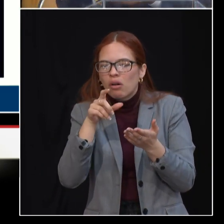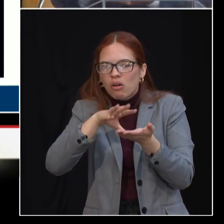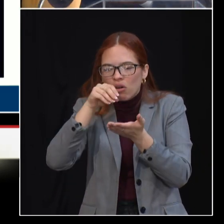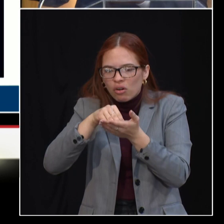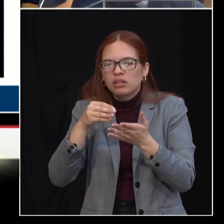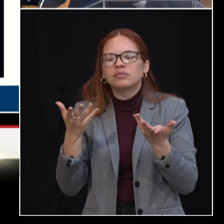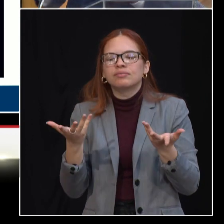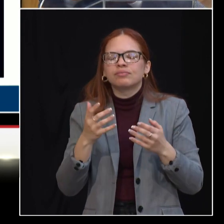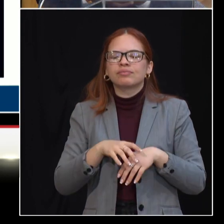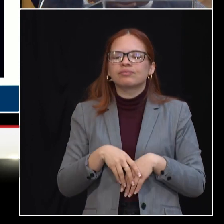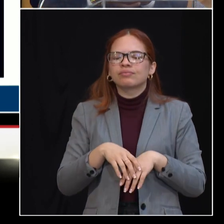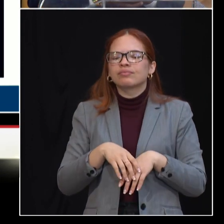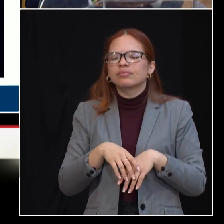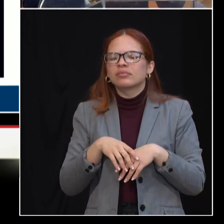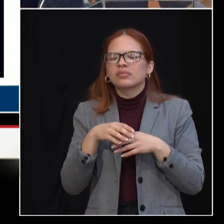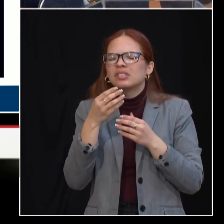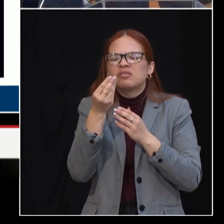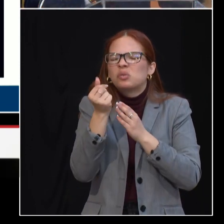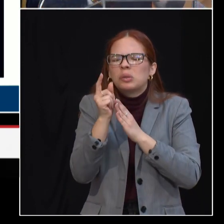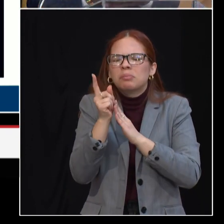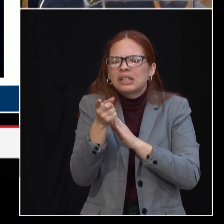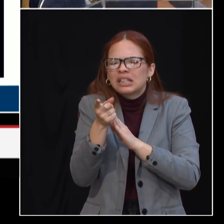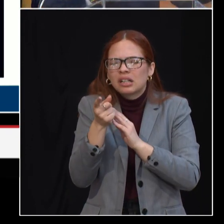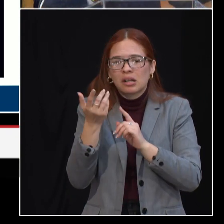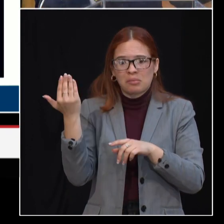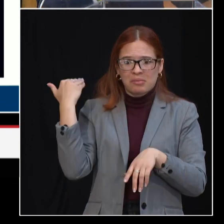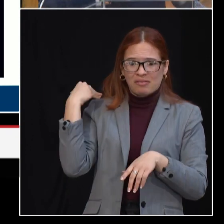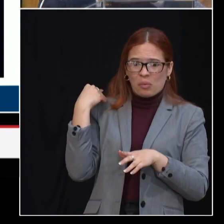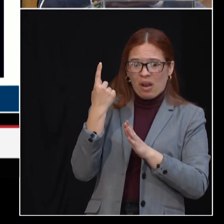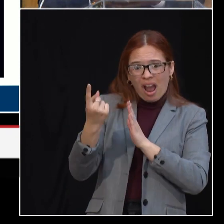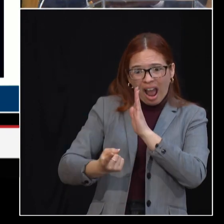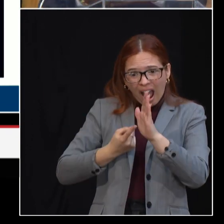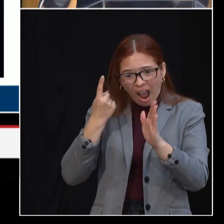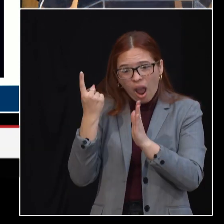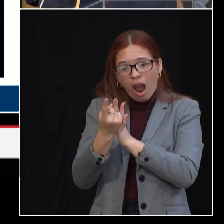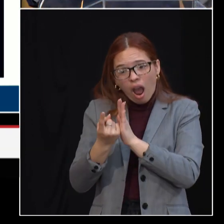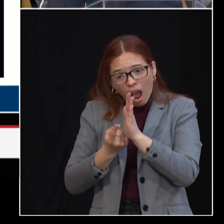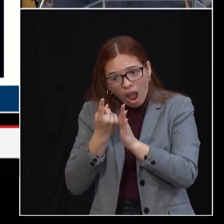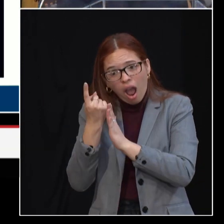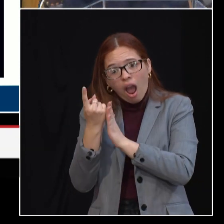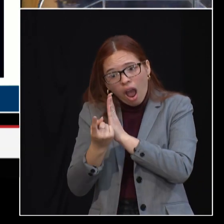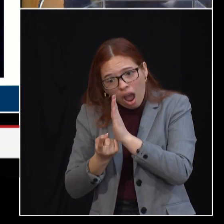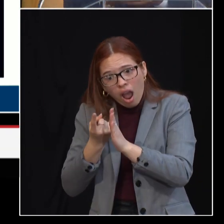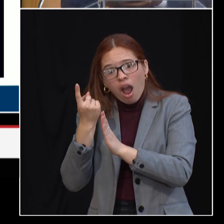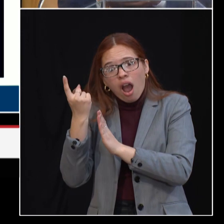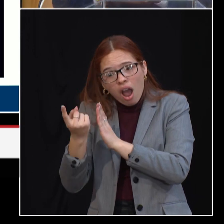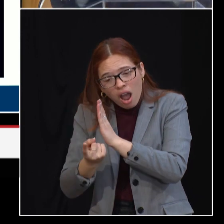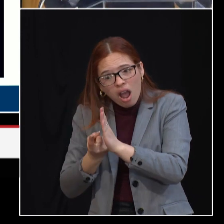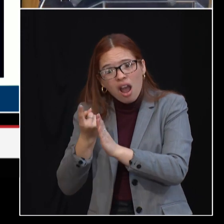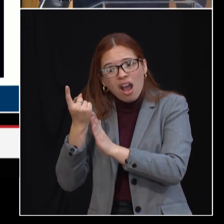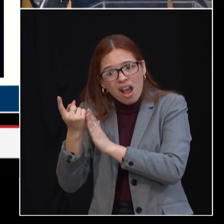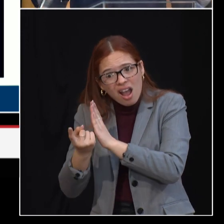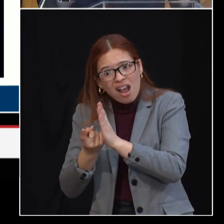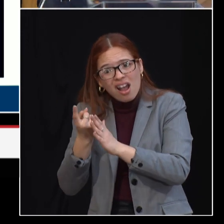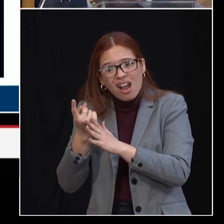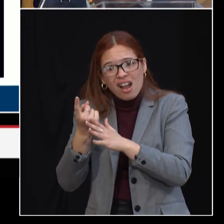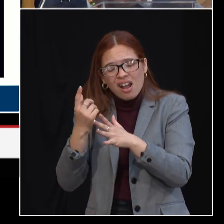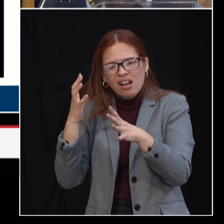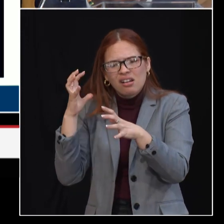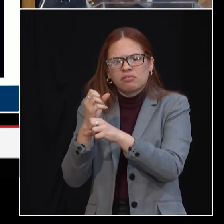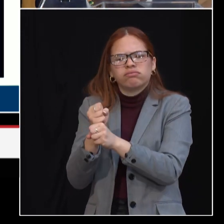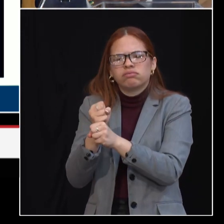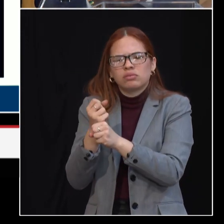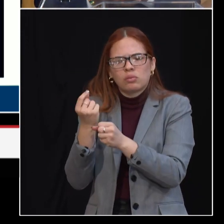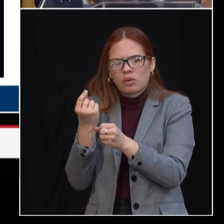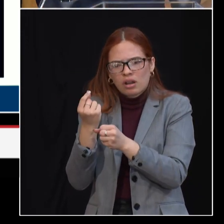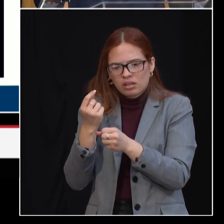minutes instead of hours. We've partnered with a private sector organization to do a proof of concept. And when I shared it with my